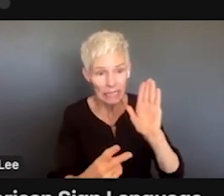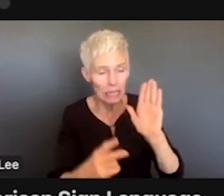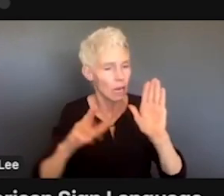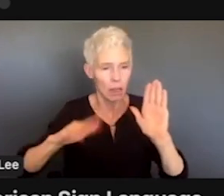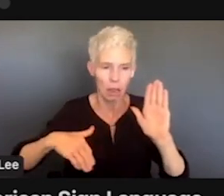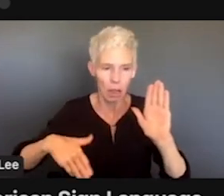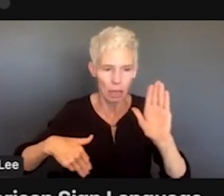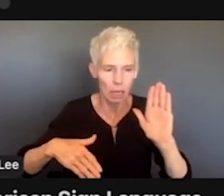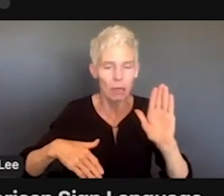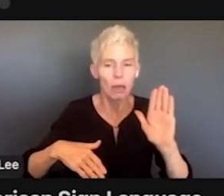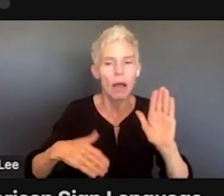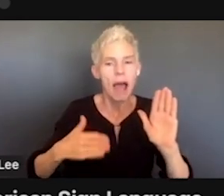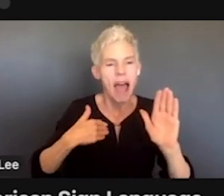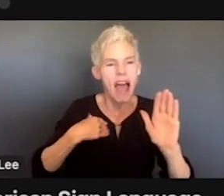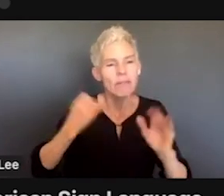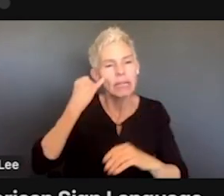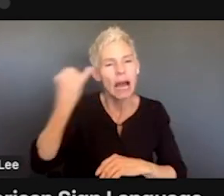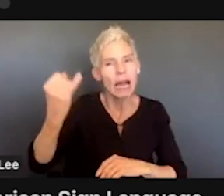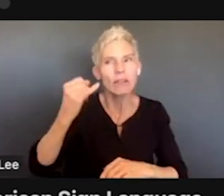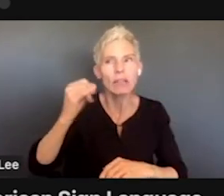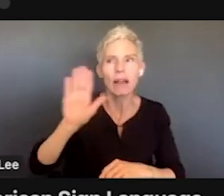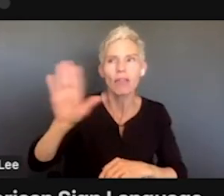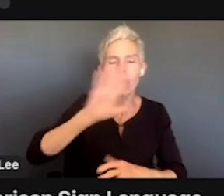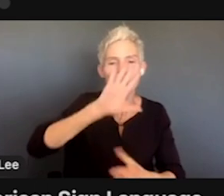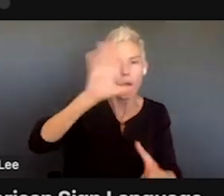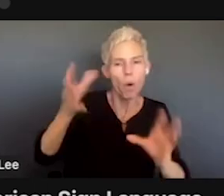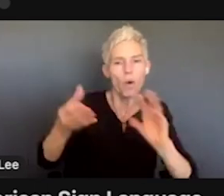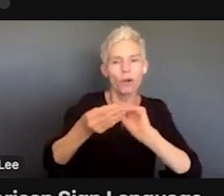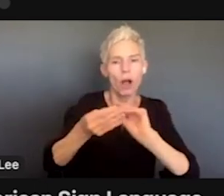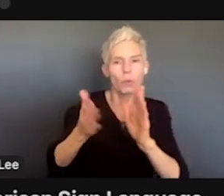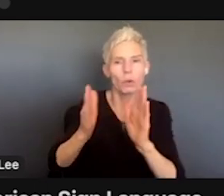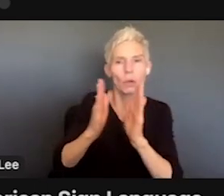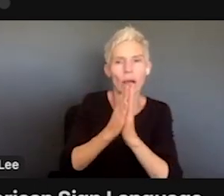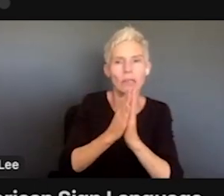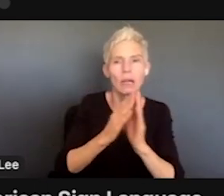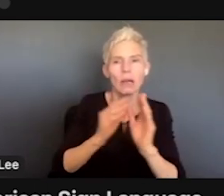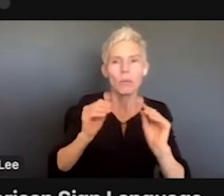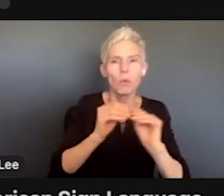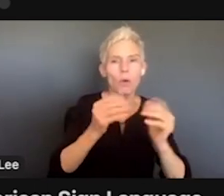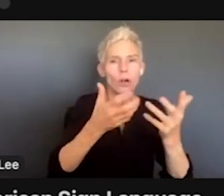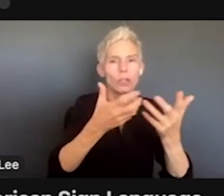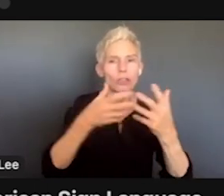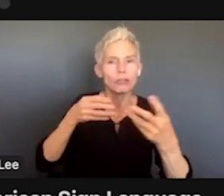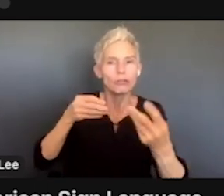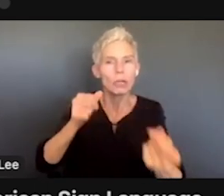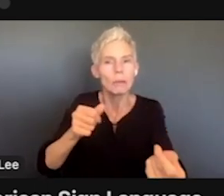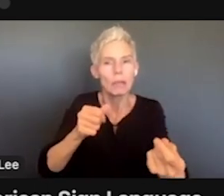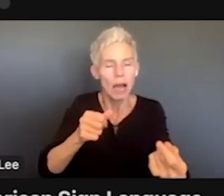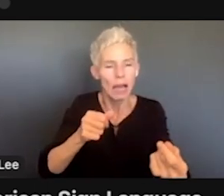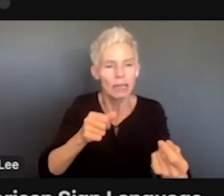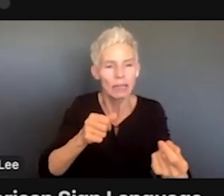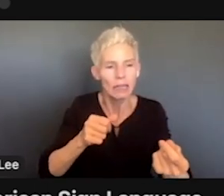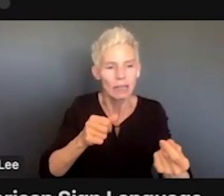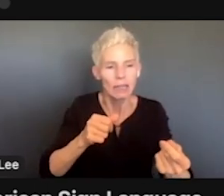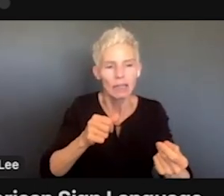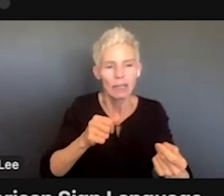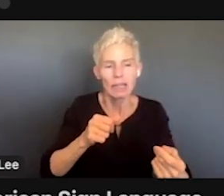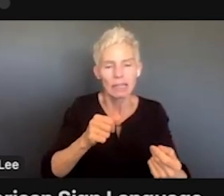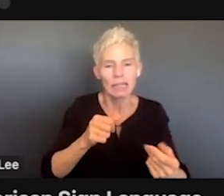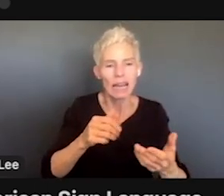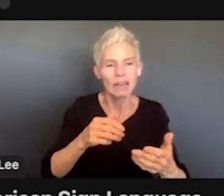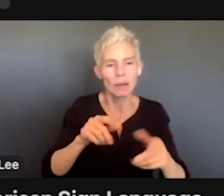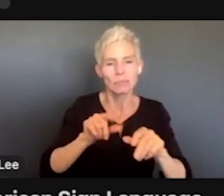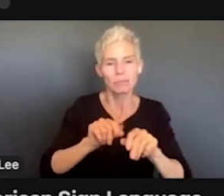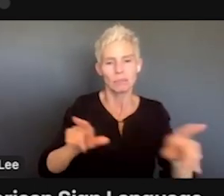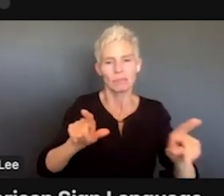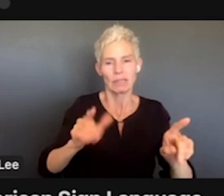of their overall requests, more streamlined version that came out late last month. He appeared